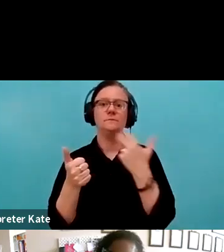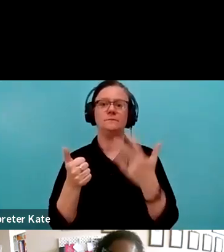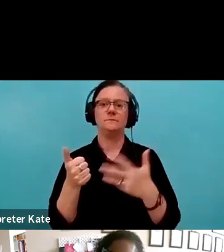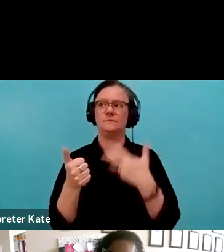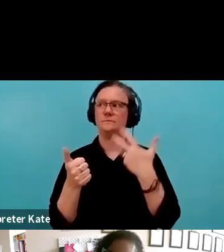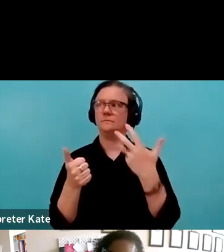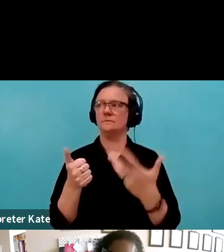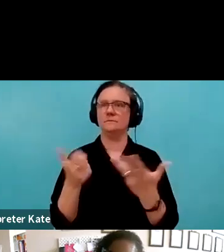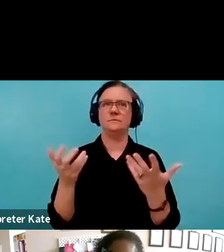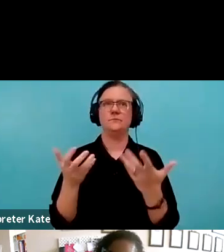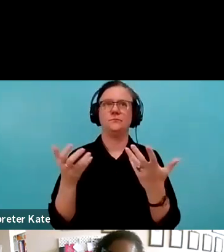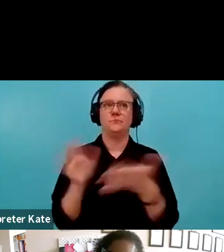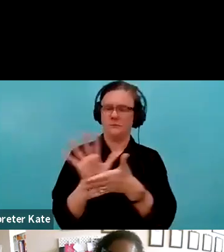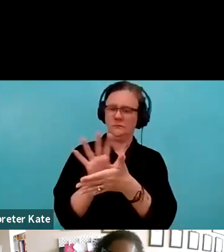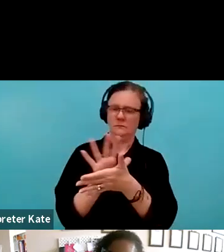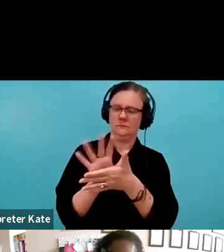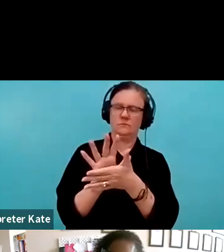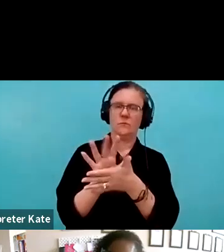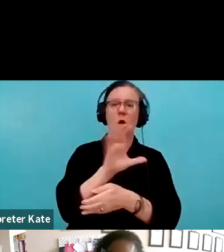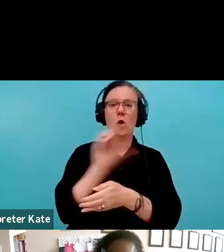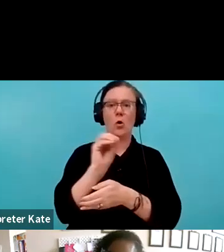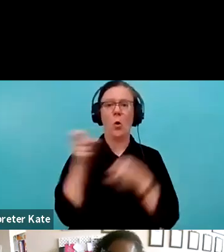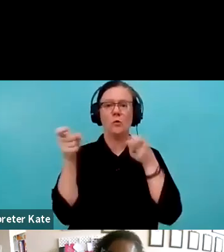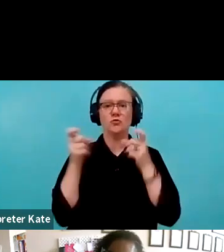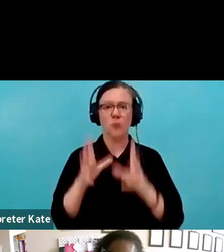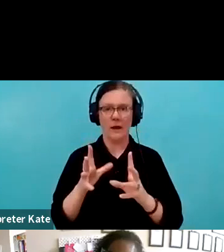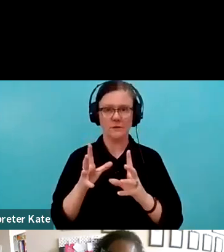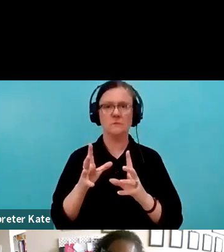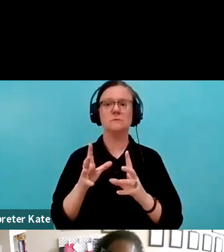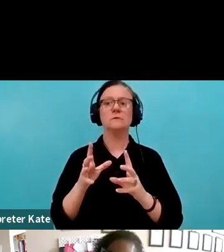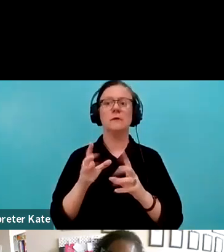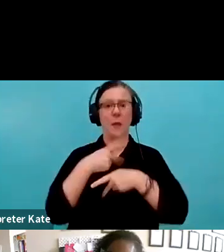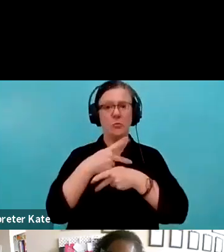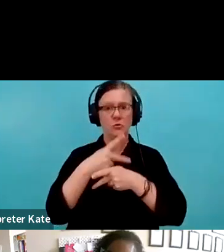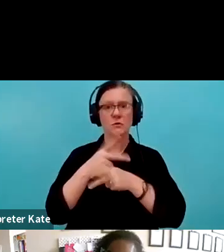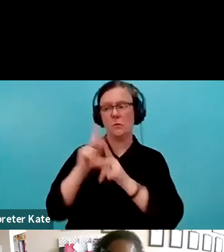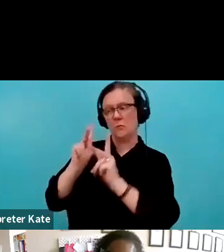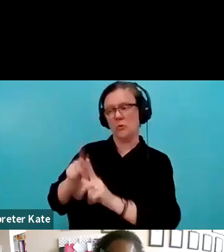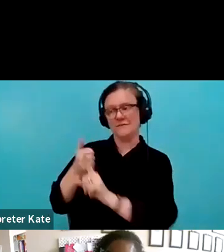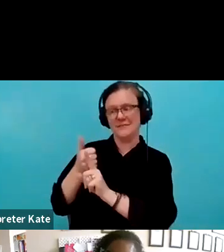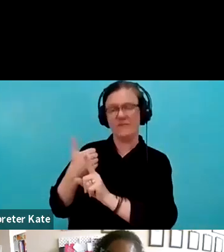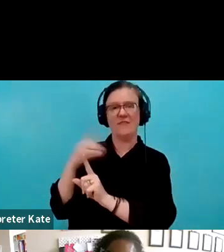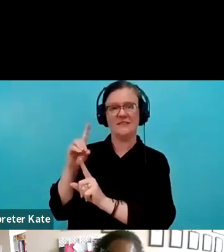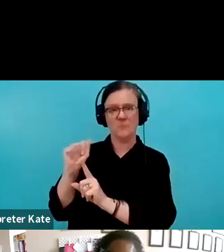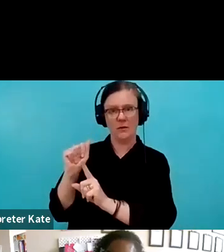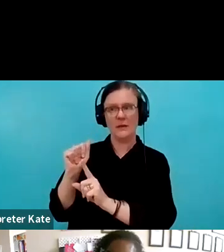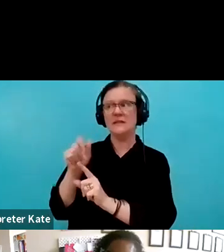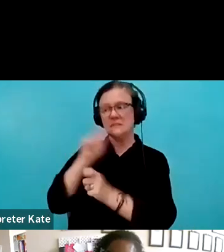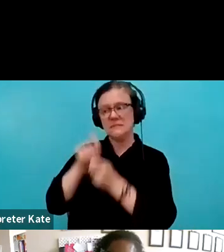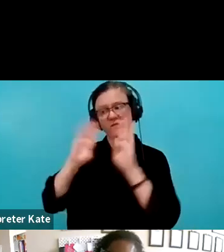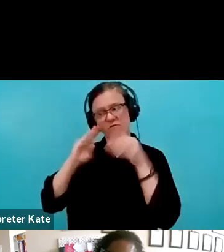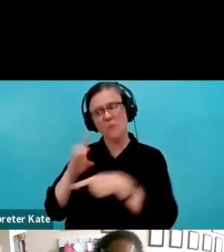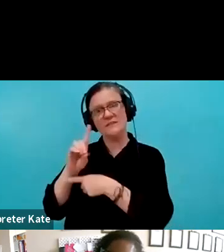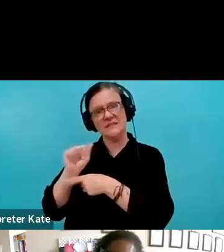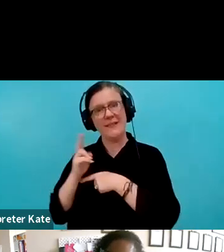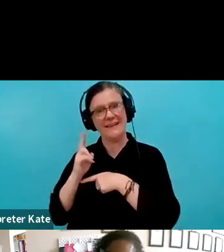being a film co-directed and produced by a person with a disability about disability history. That has